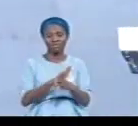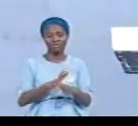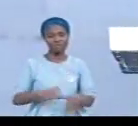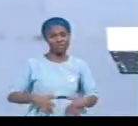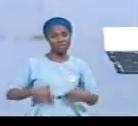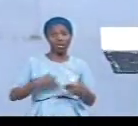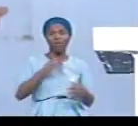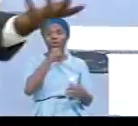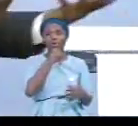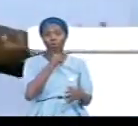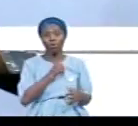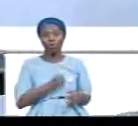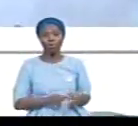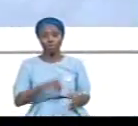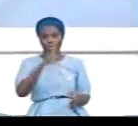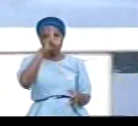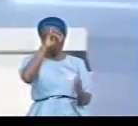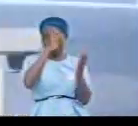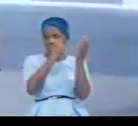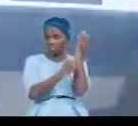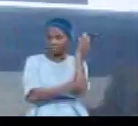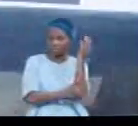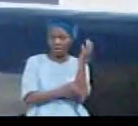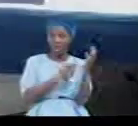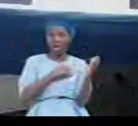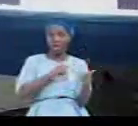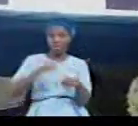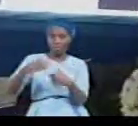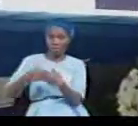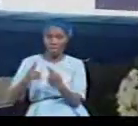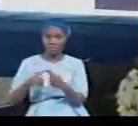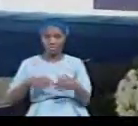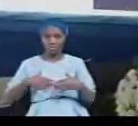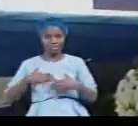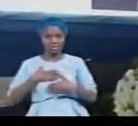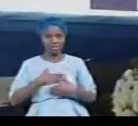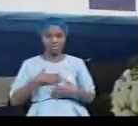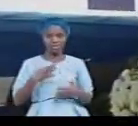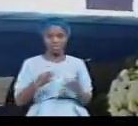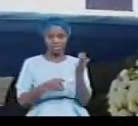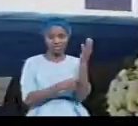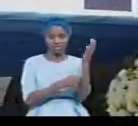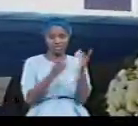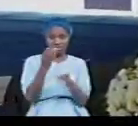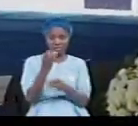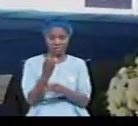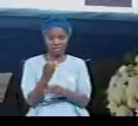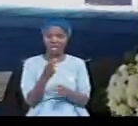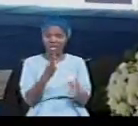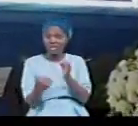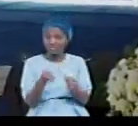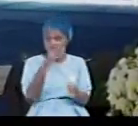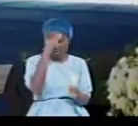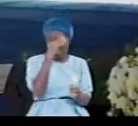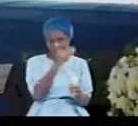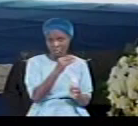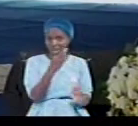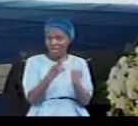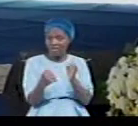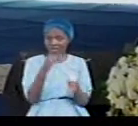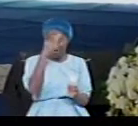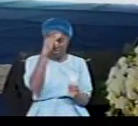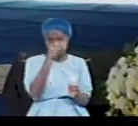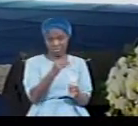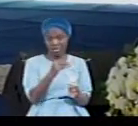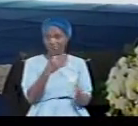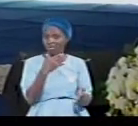old Egypt, and draw back to the pleasure of the flesh. If any man,